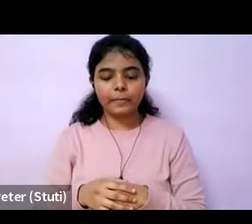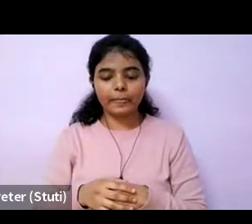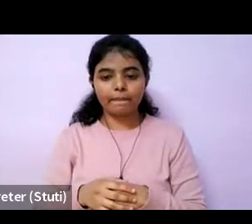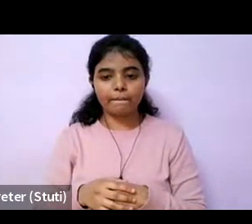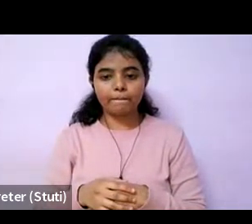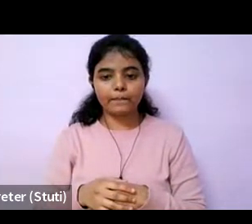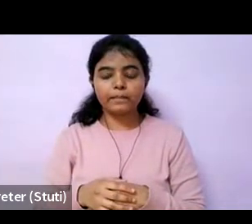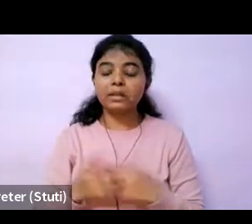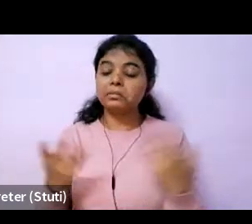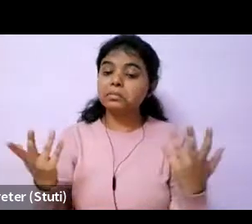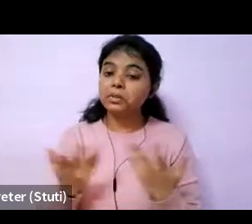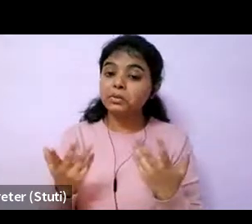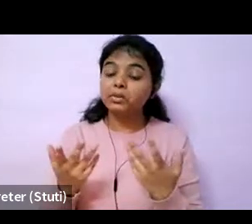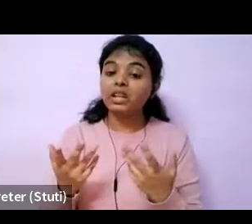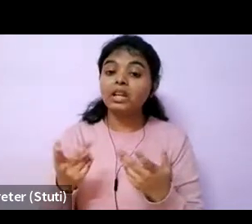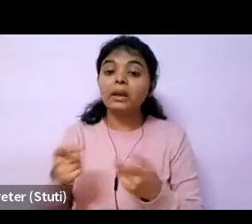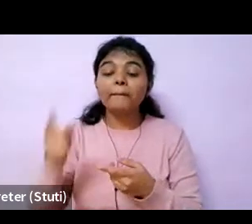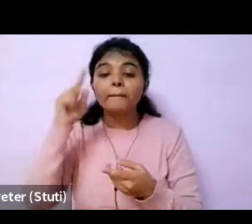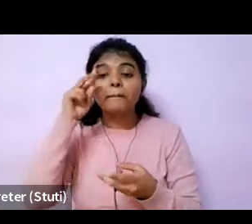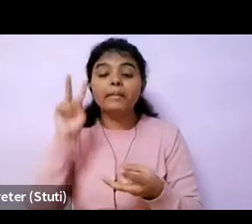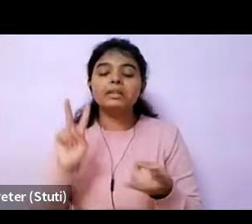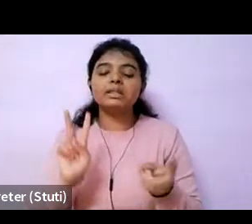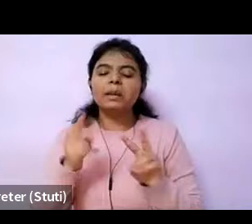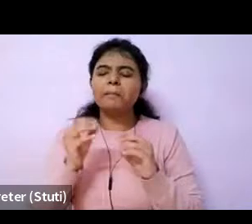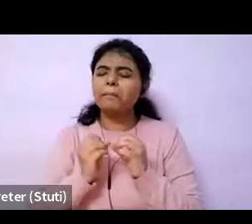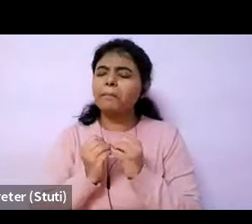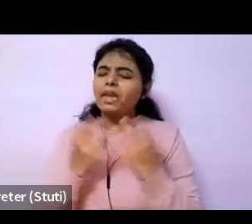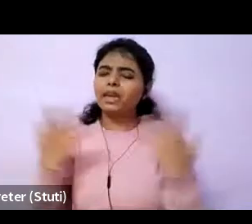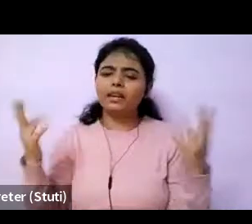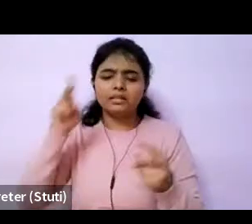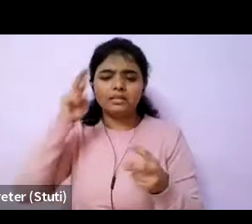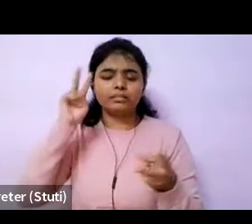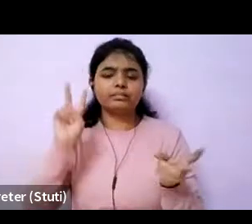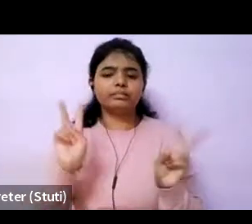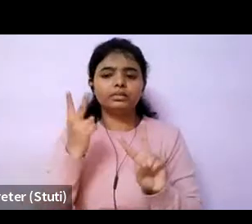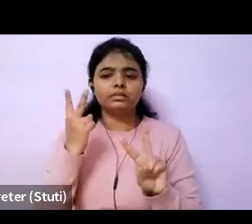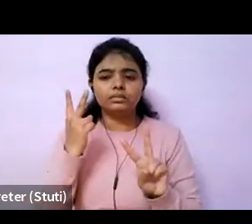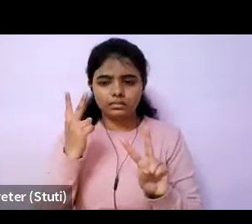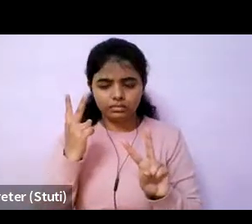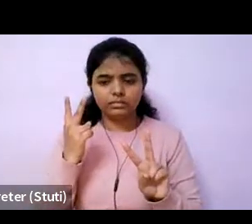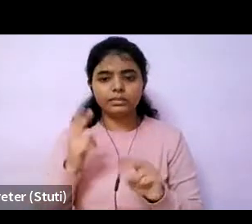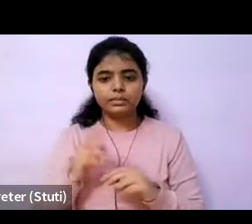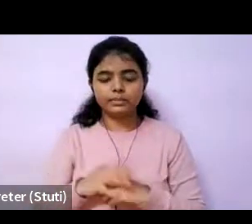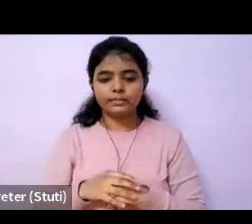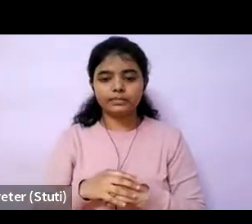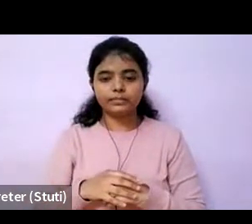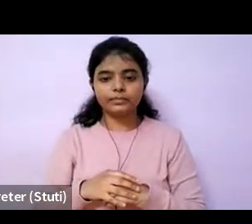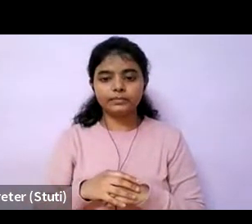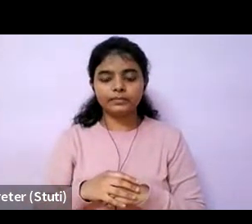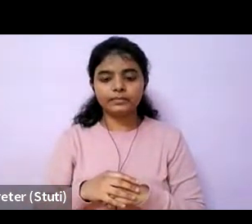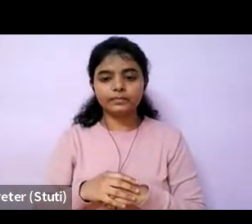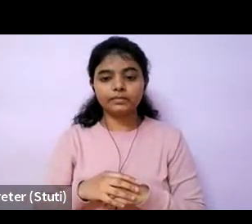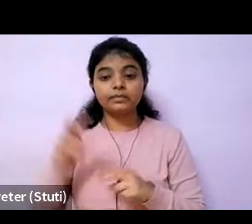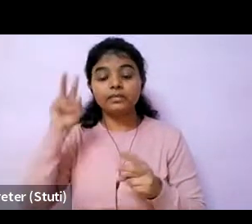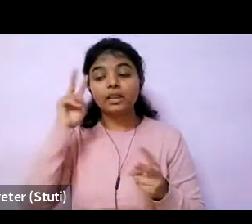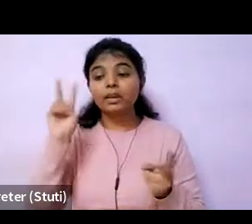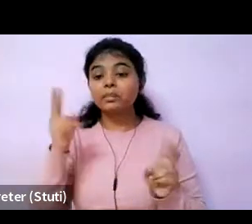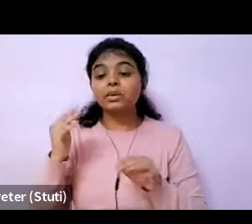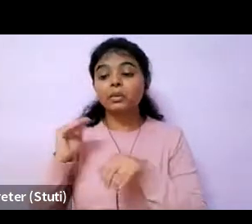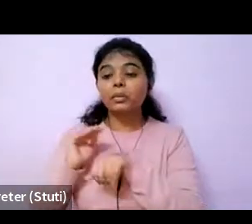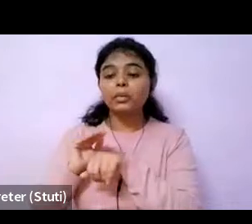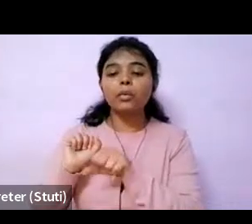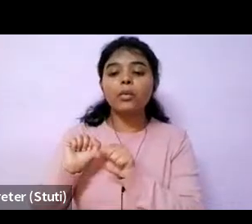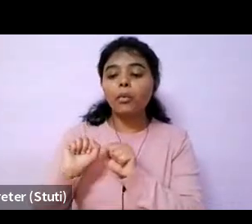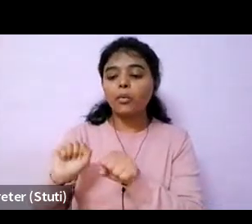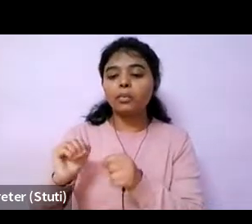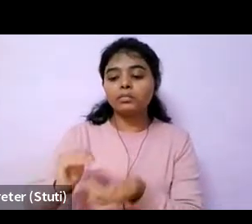there is a lot of misunderstanding that happens to be experienced by